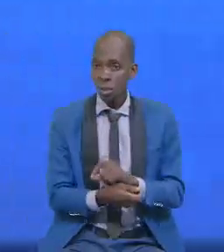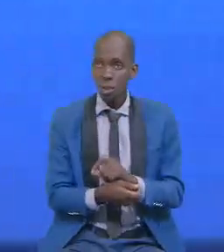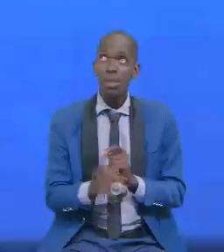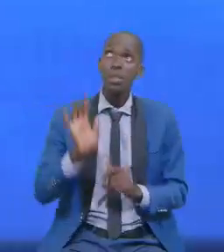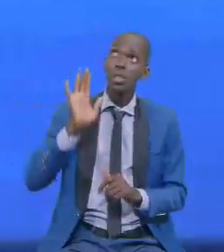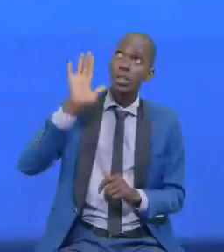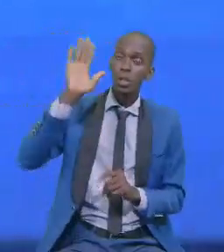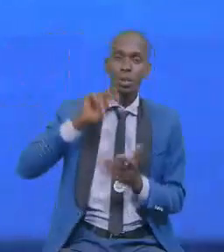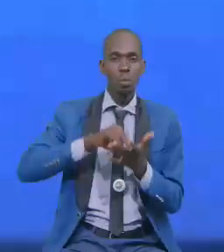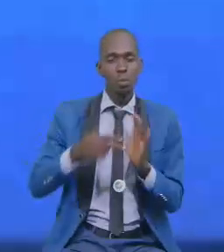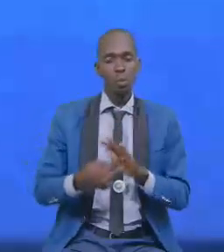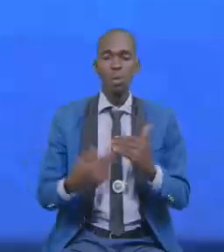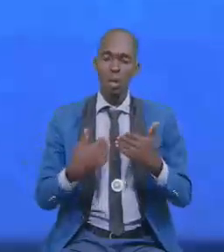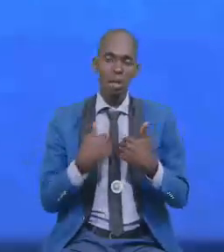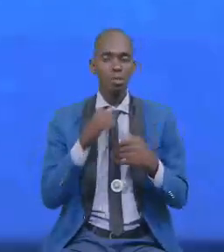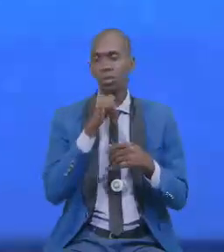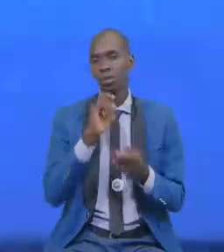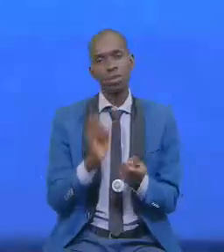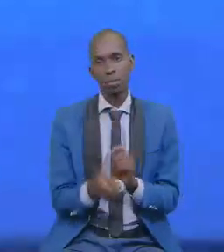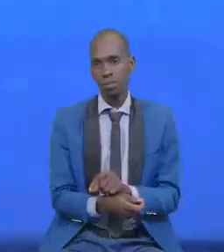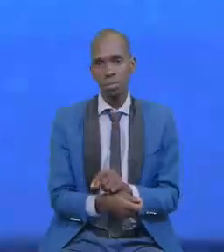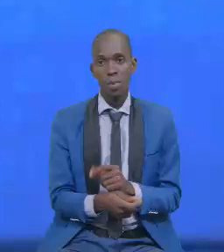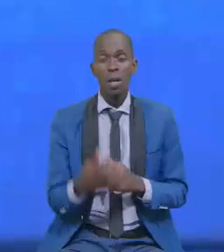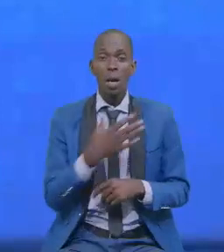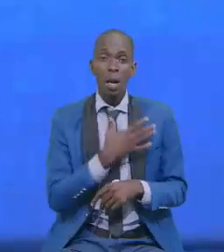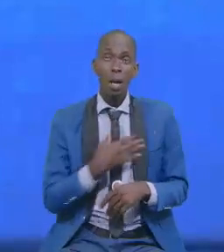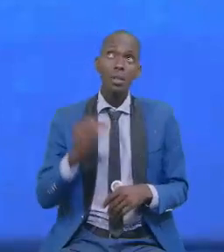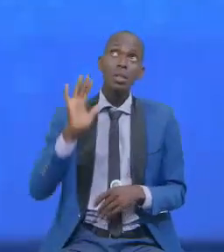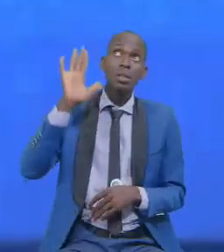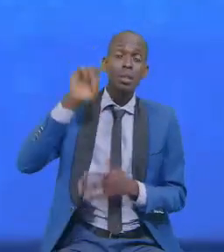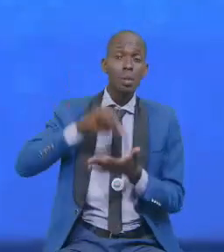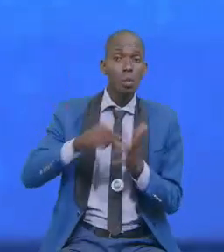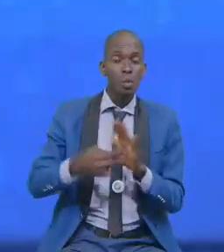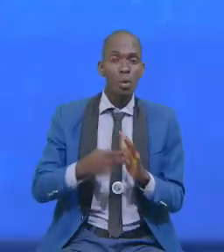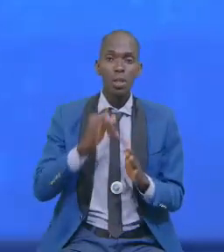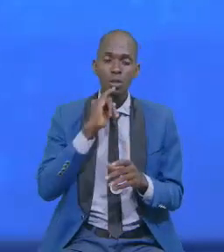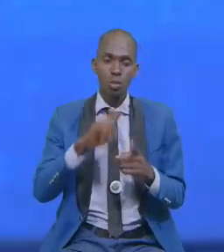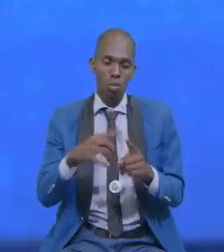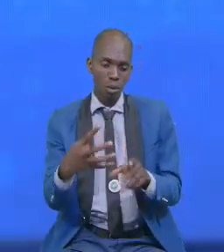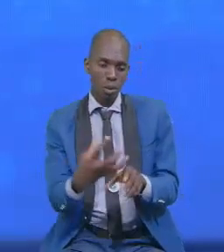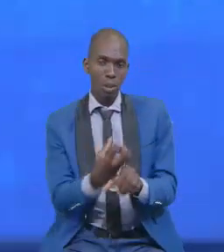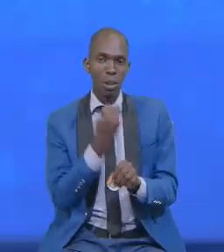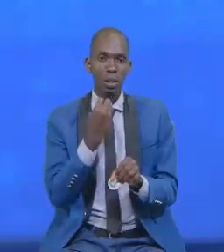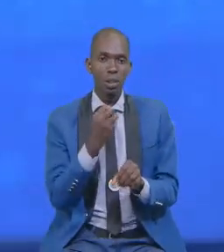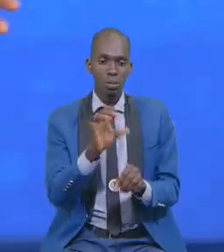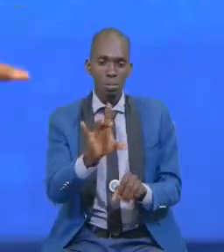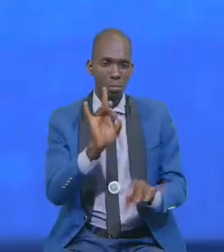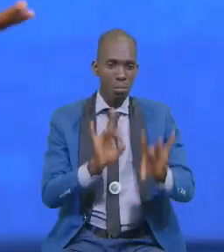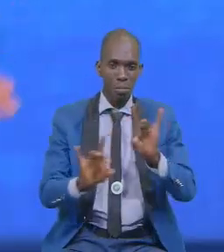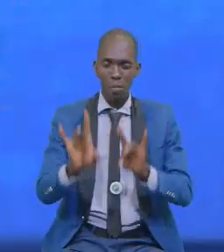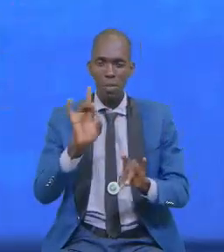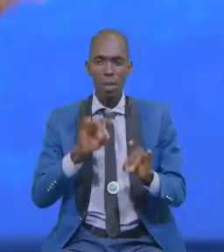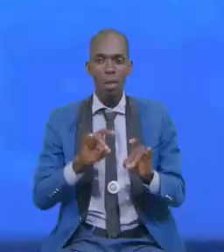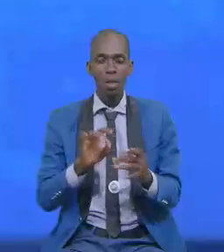has not changed. And the purpose is to take out, select out,